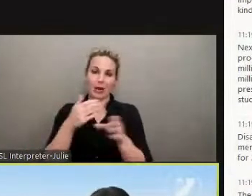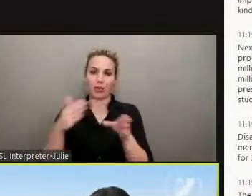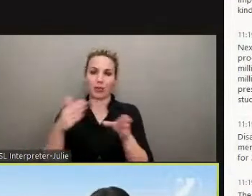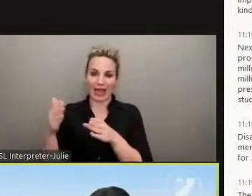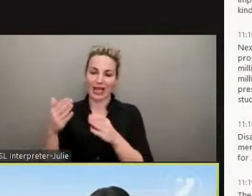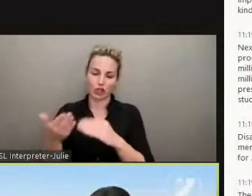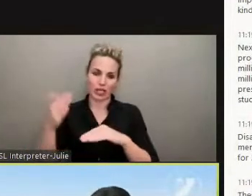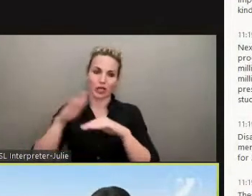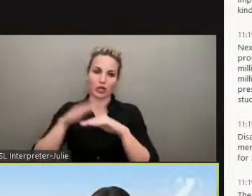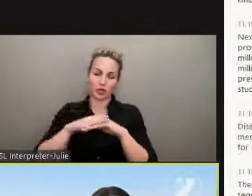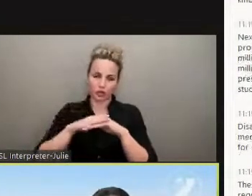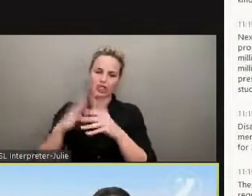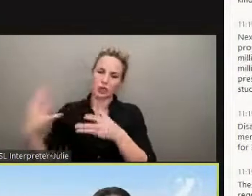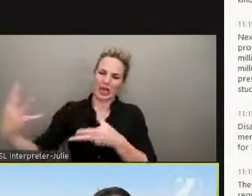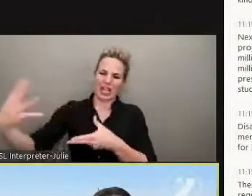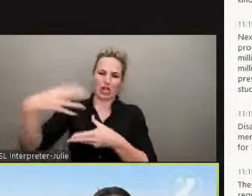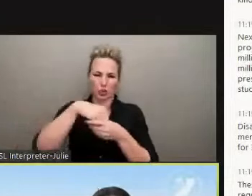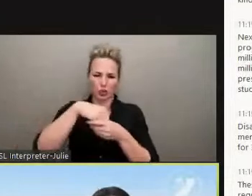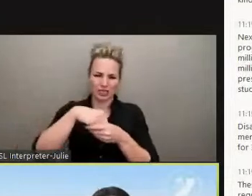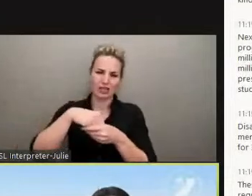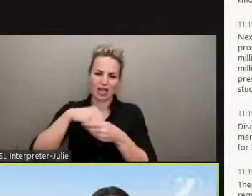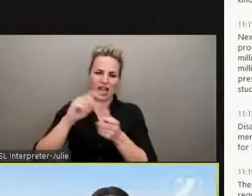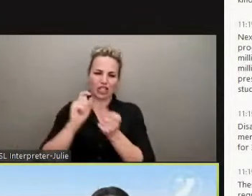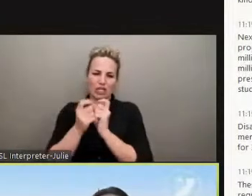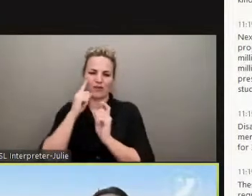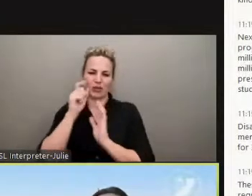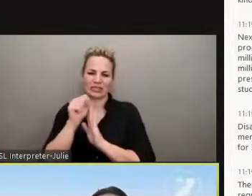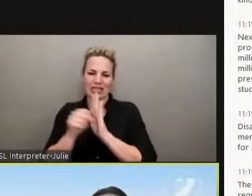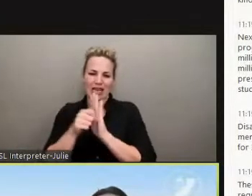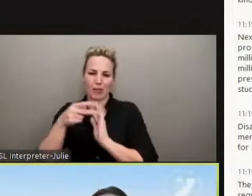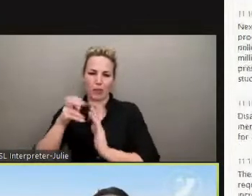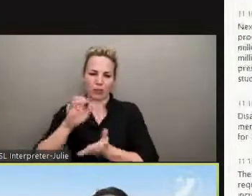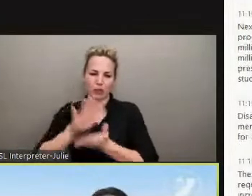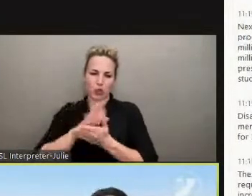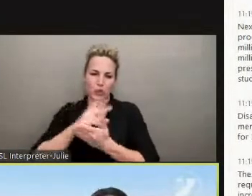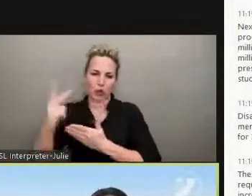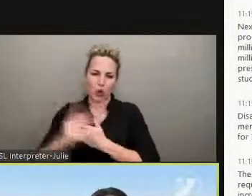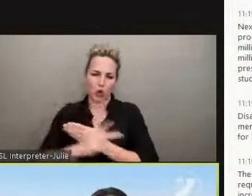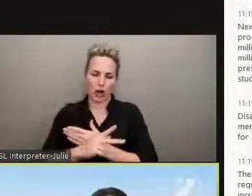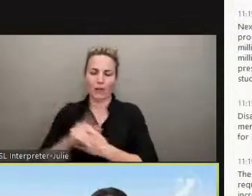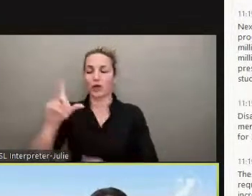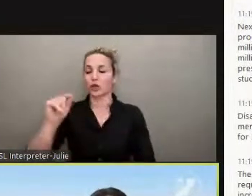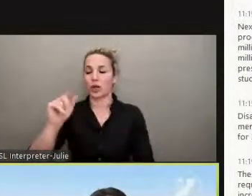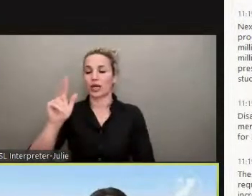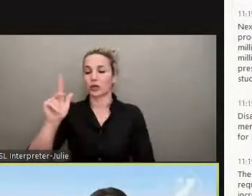up inclusivity adjustments for the state preschool program. The